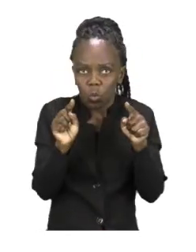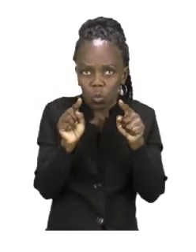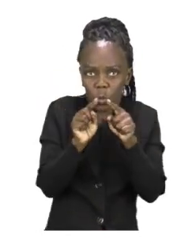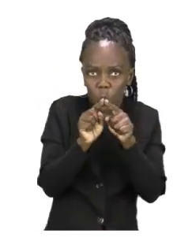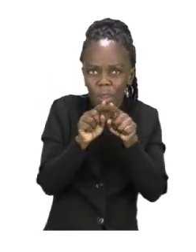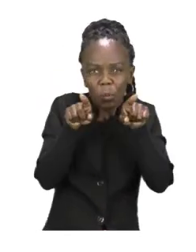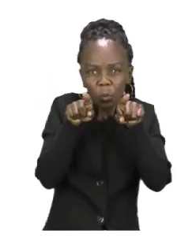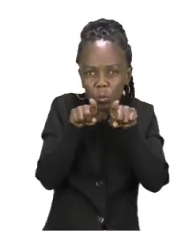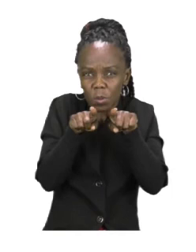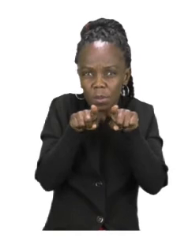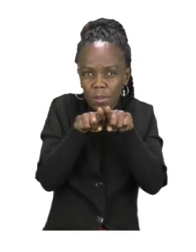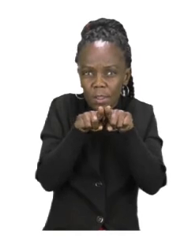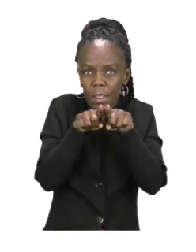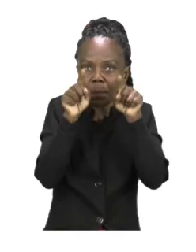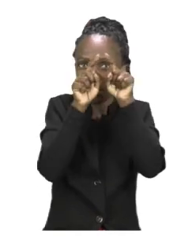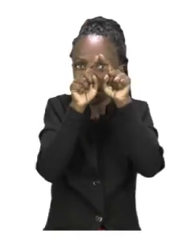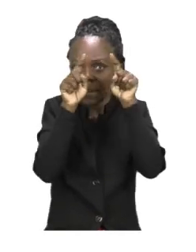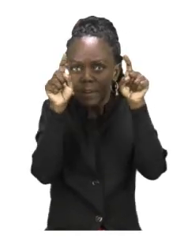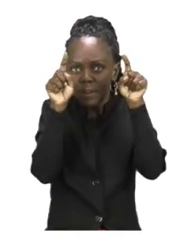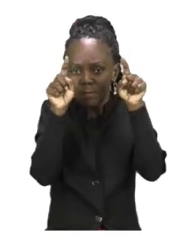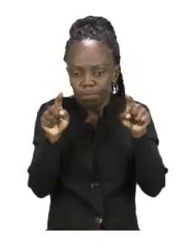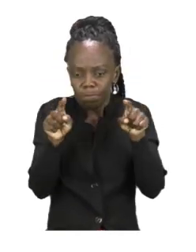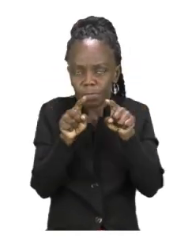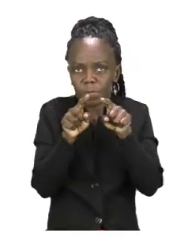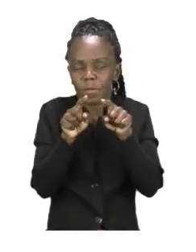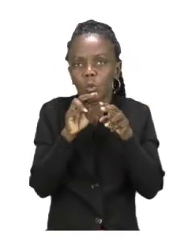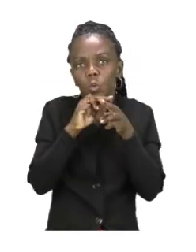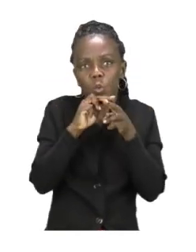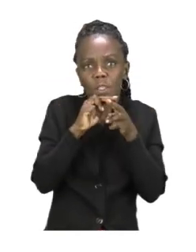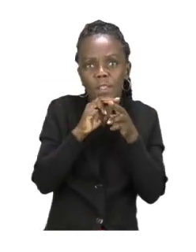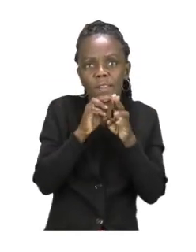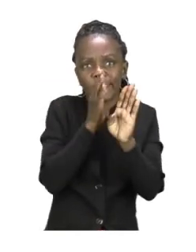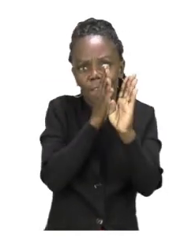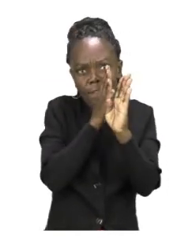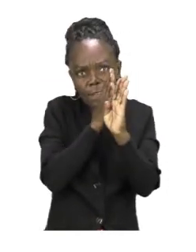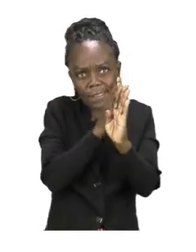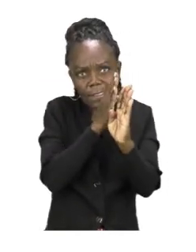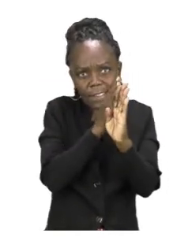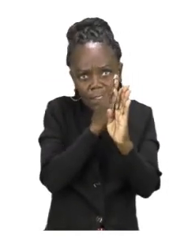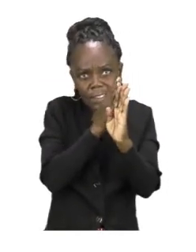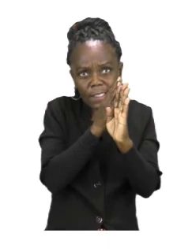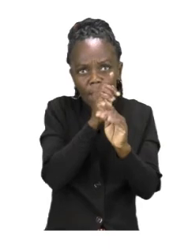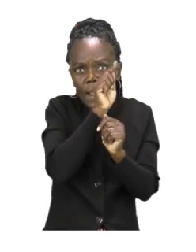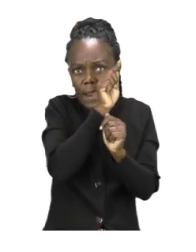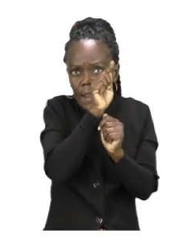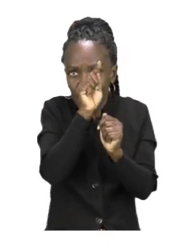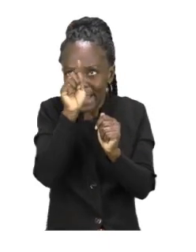so you will be using straight lines getting to the dots so that you can make the corners as